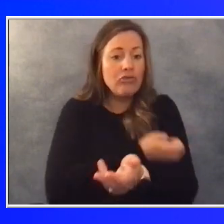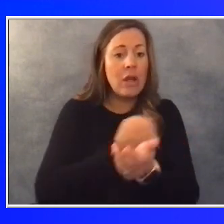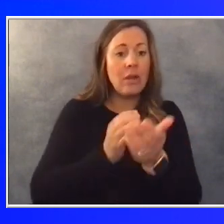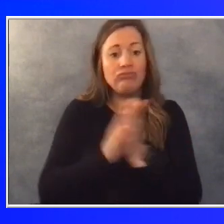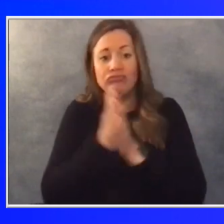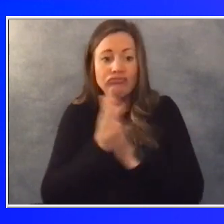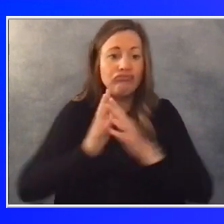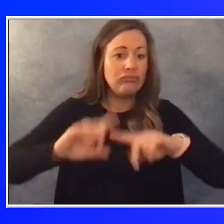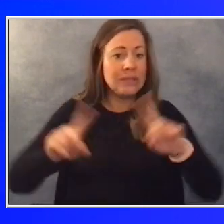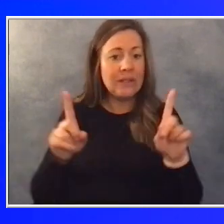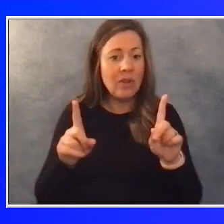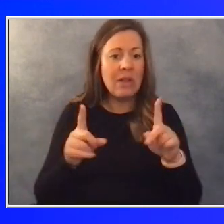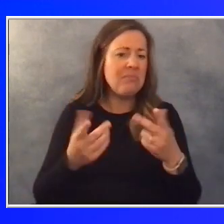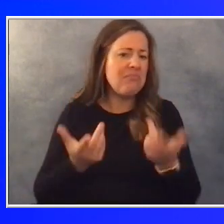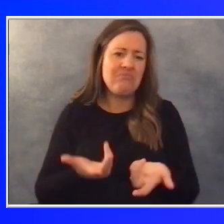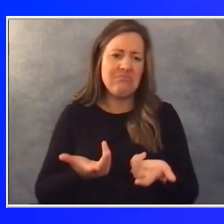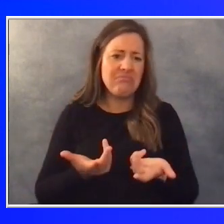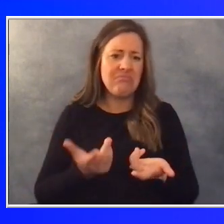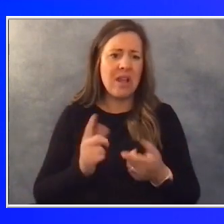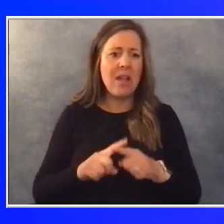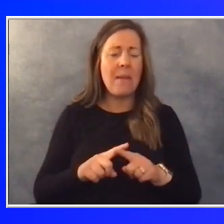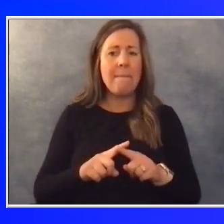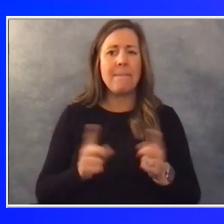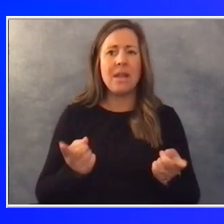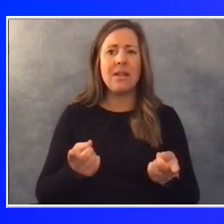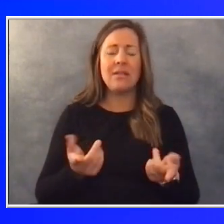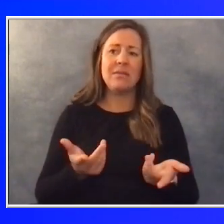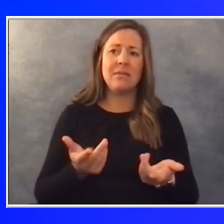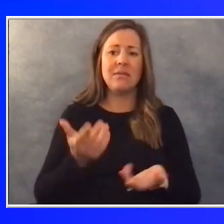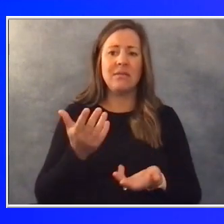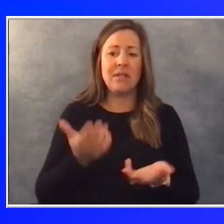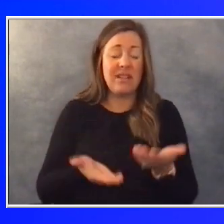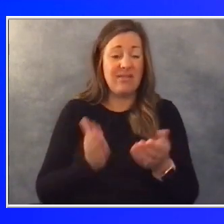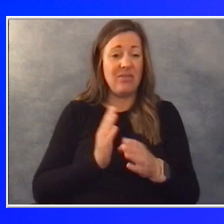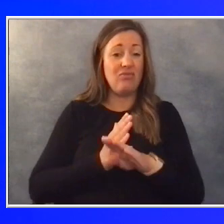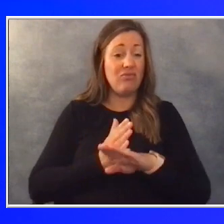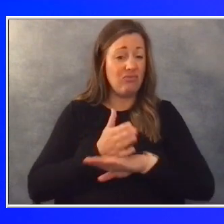did, you know, even right after the procedure,